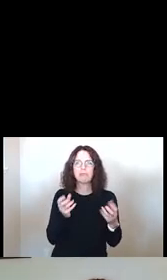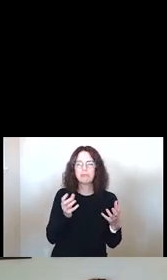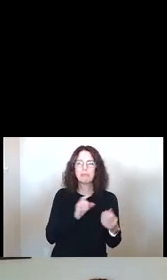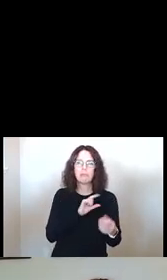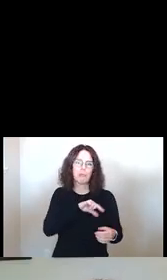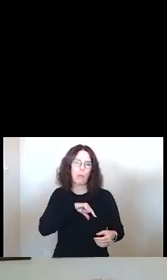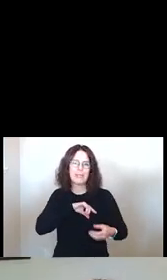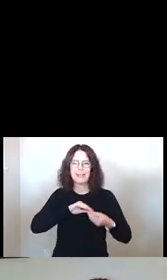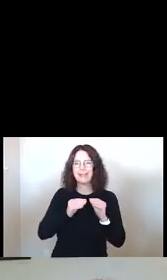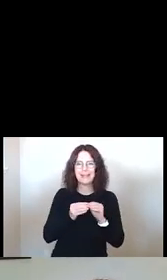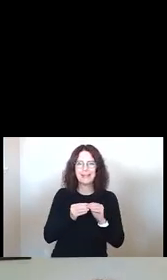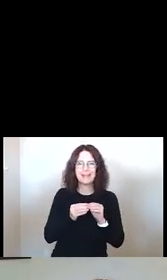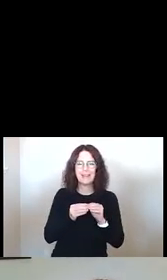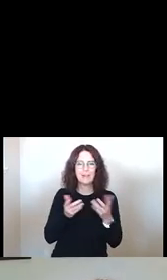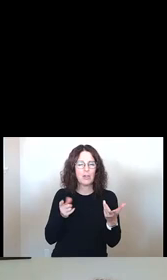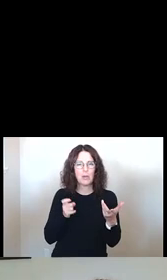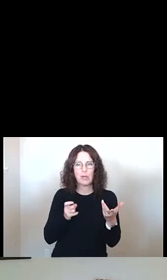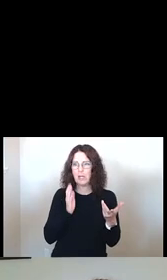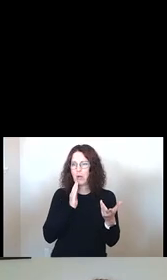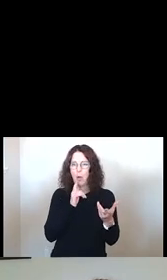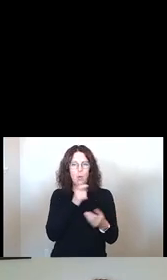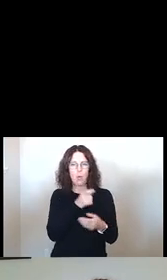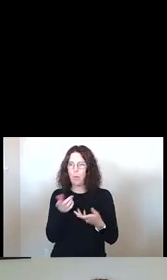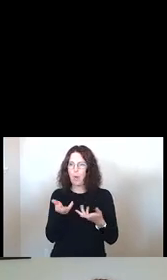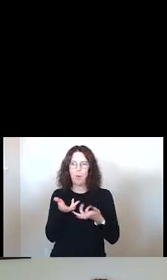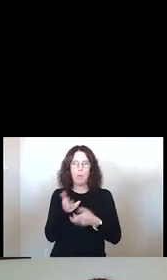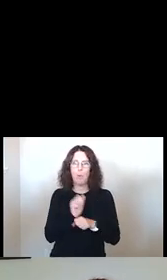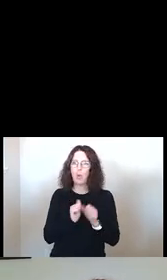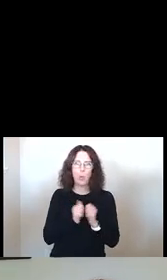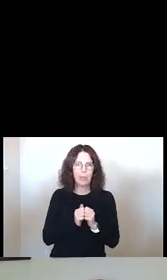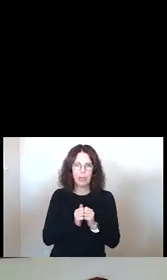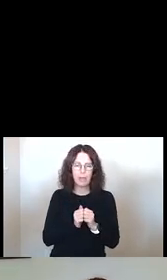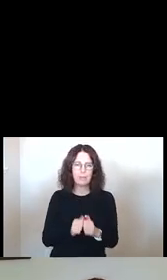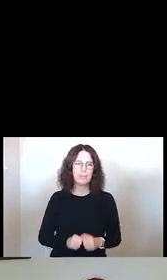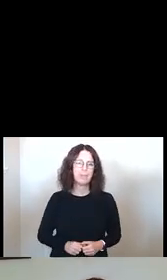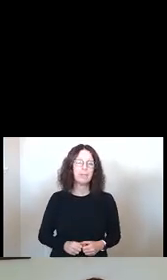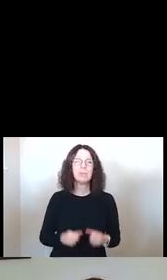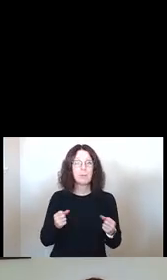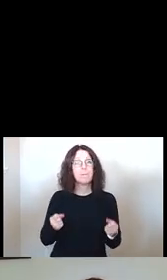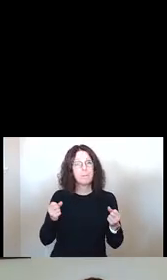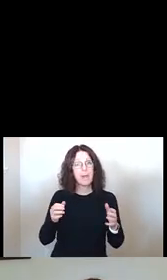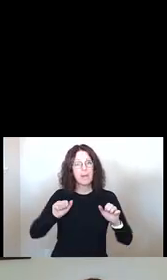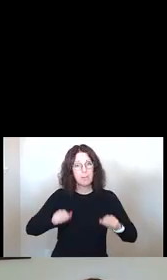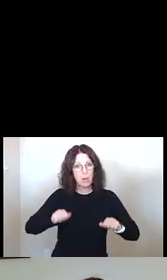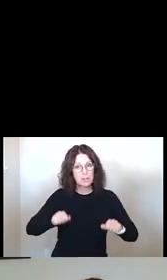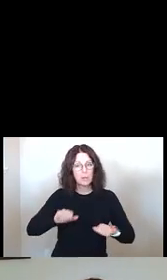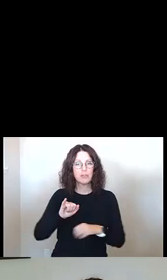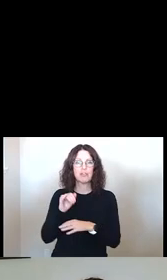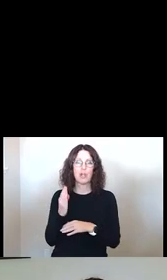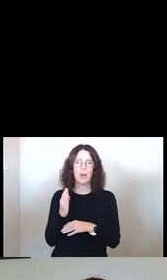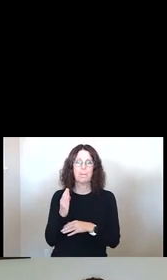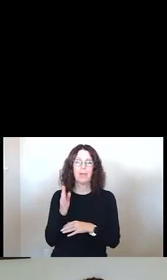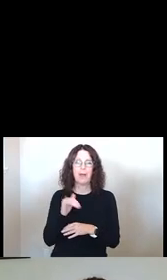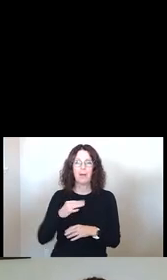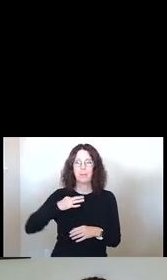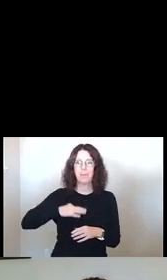you might be working with. So there are a number of jobs that this is applicable to. I'm not going